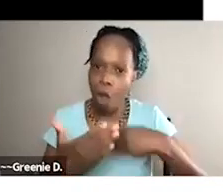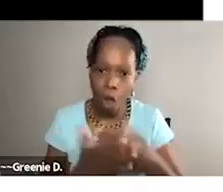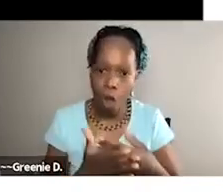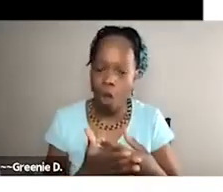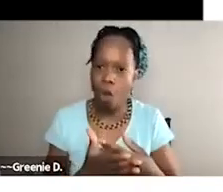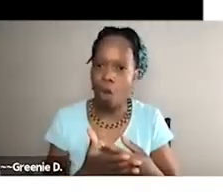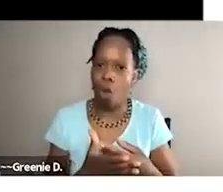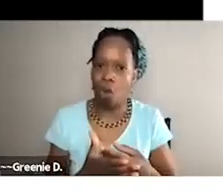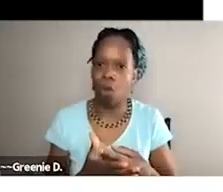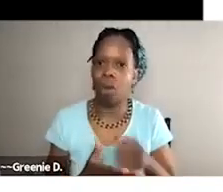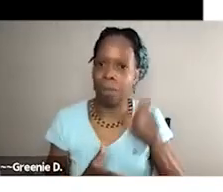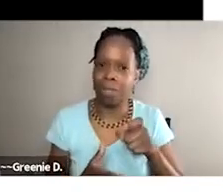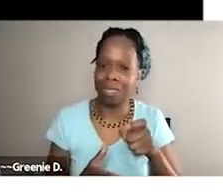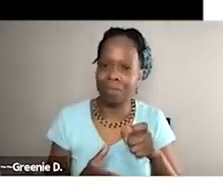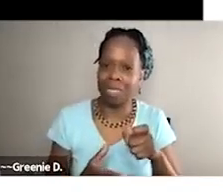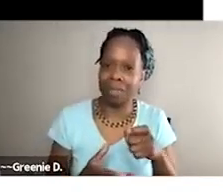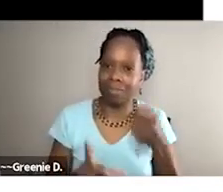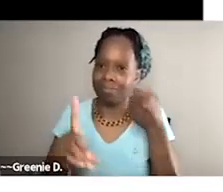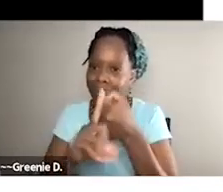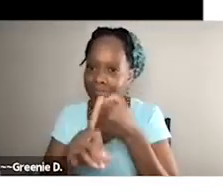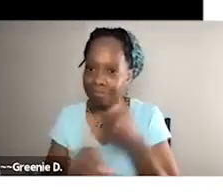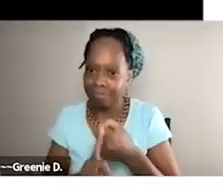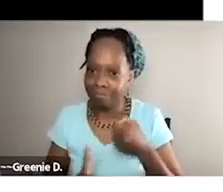impact every single level of an institution.